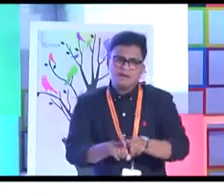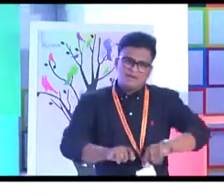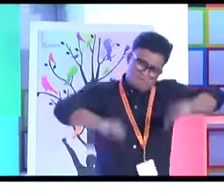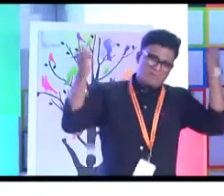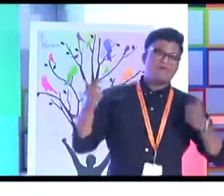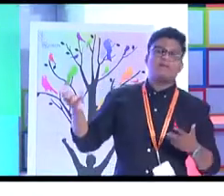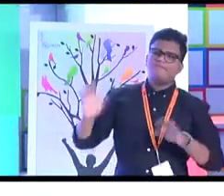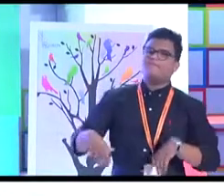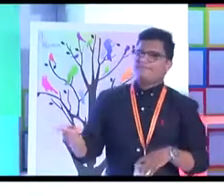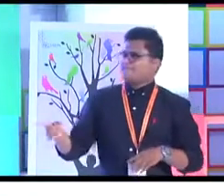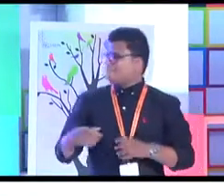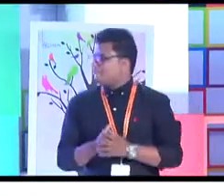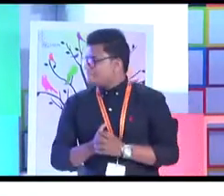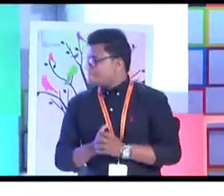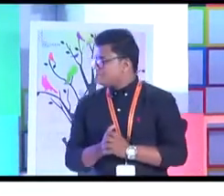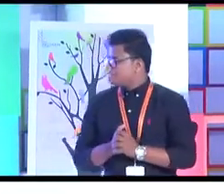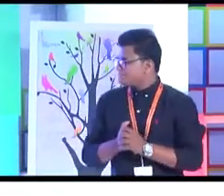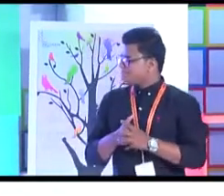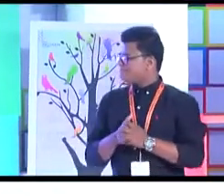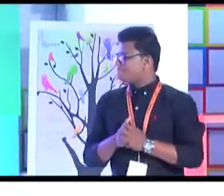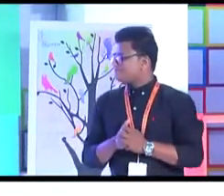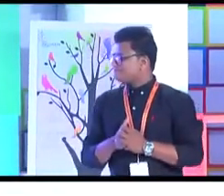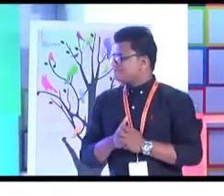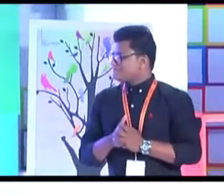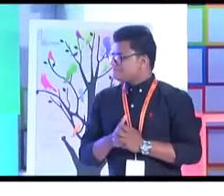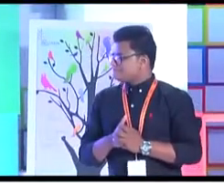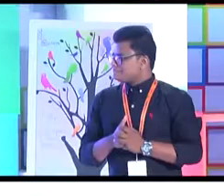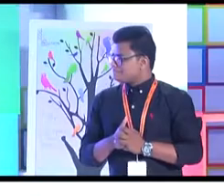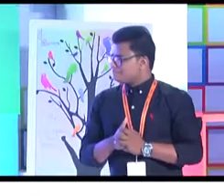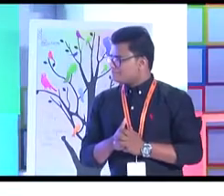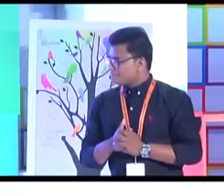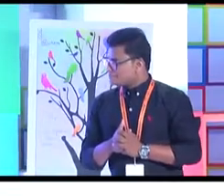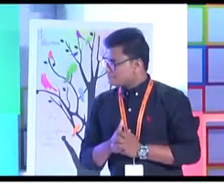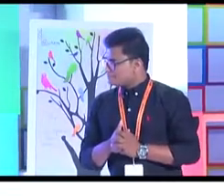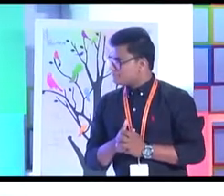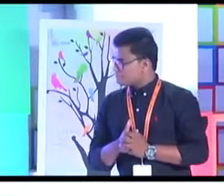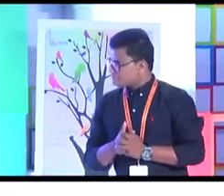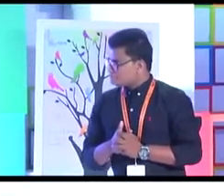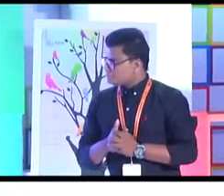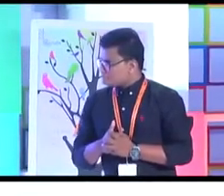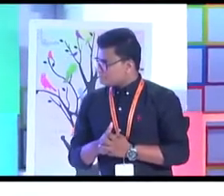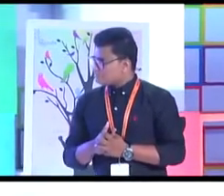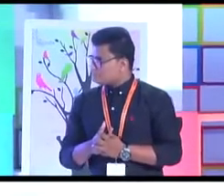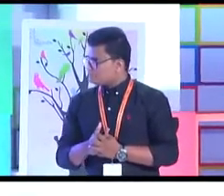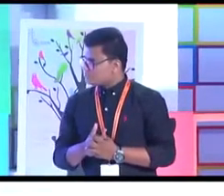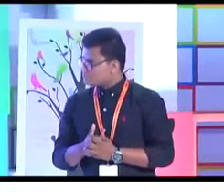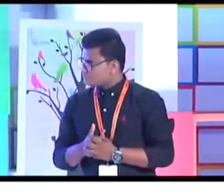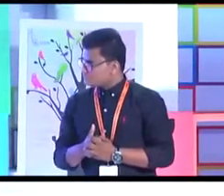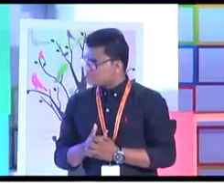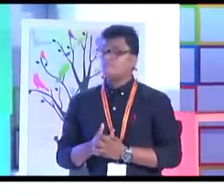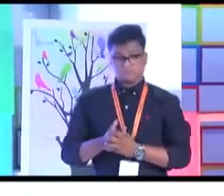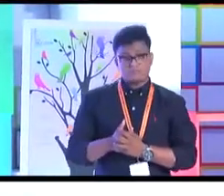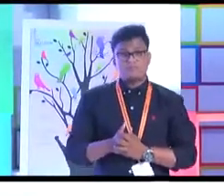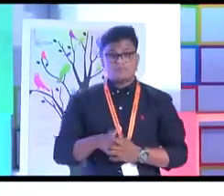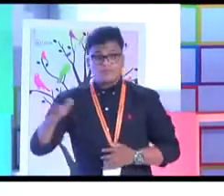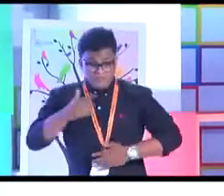the birds. We are the real birds. This wheelchair can't cage us because it is the power. It is the strength for